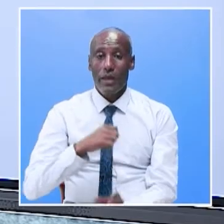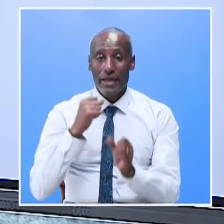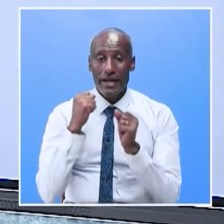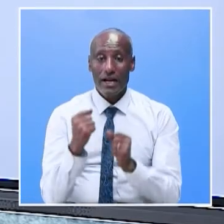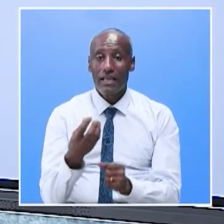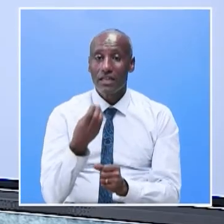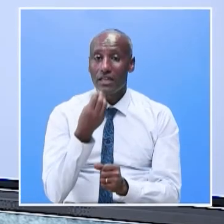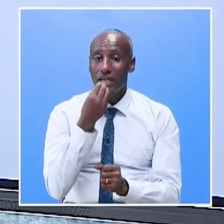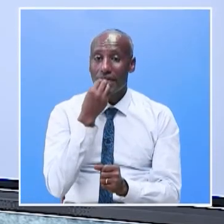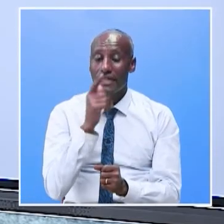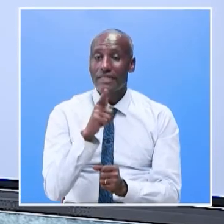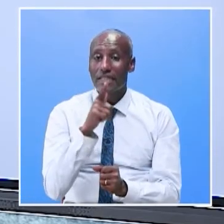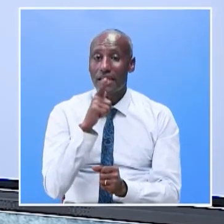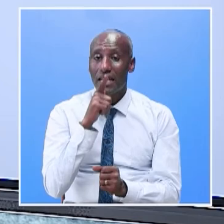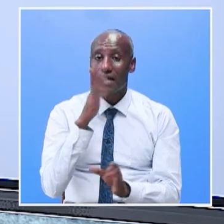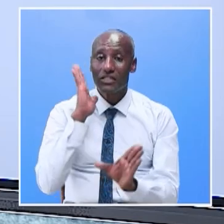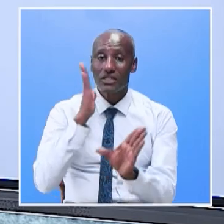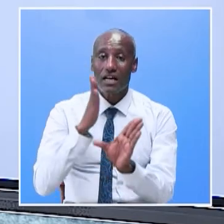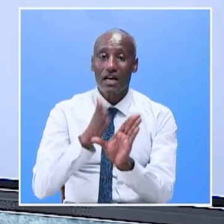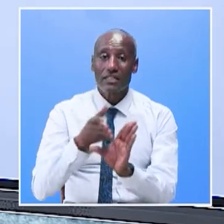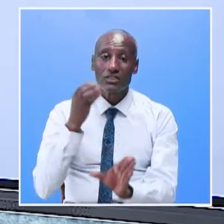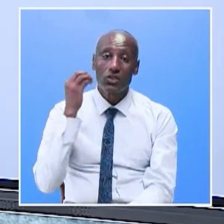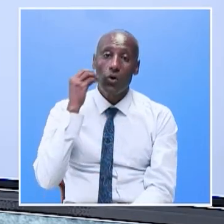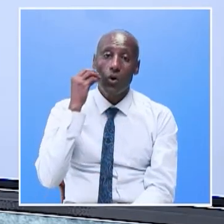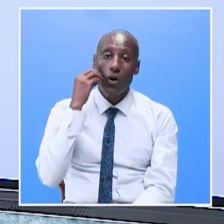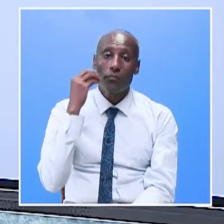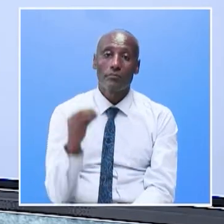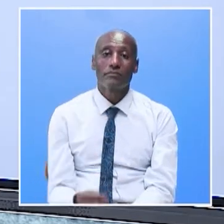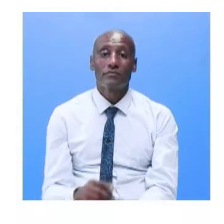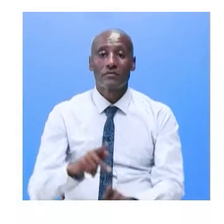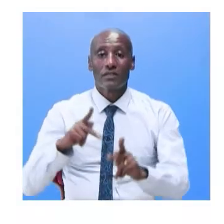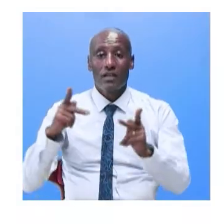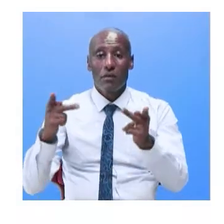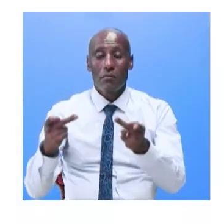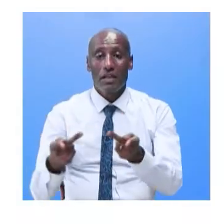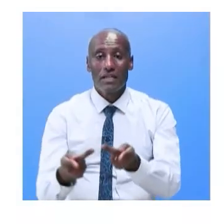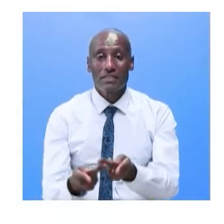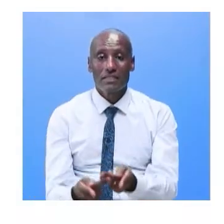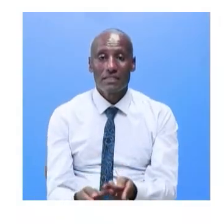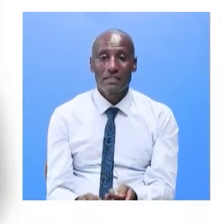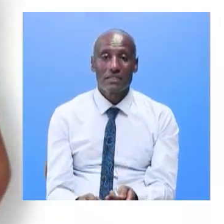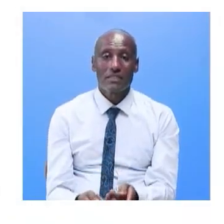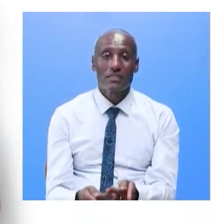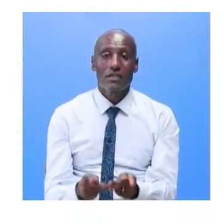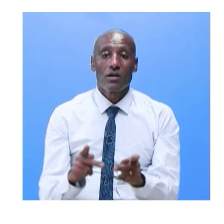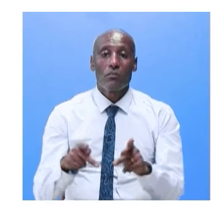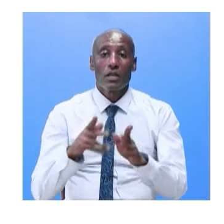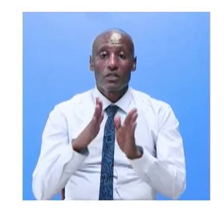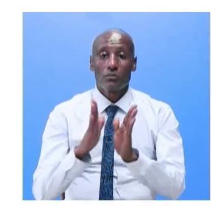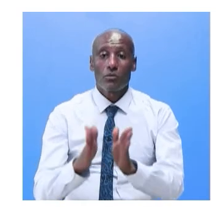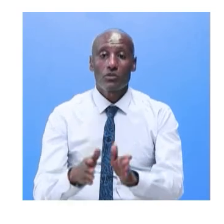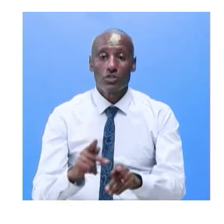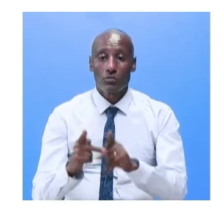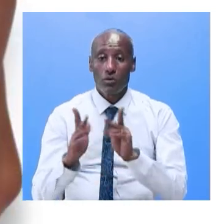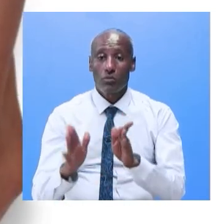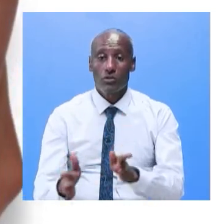where? At home. This is also place, preposition.